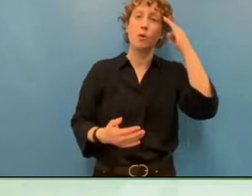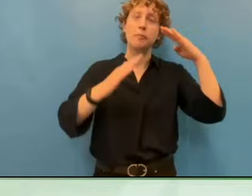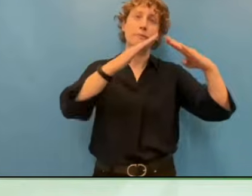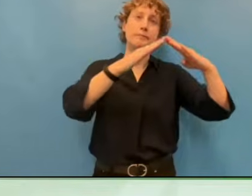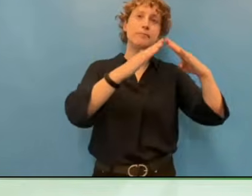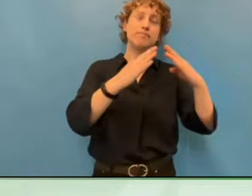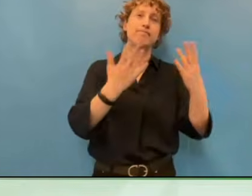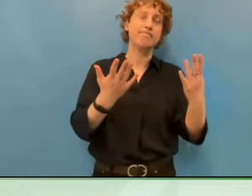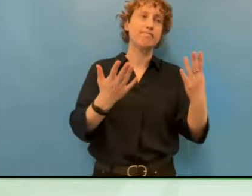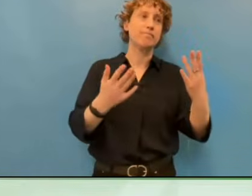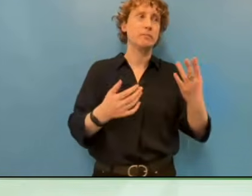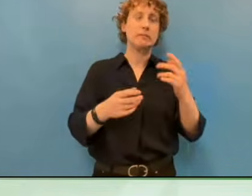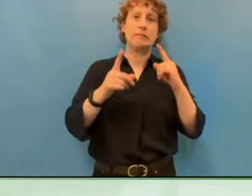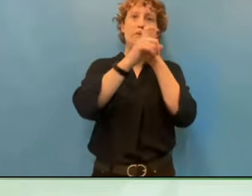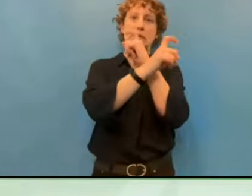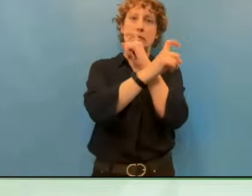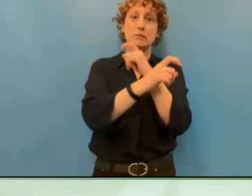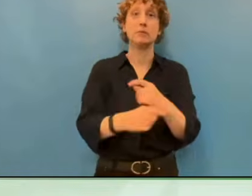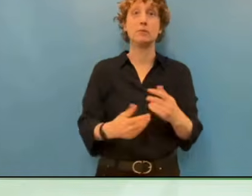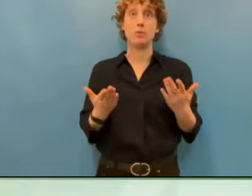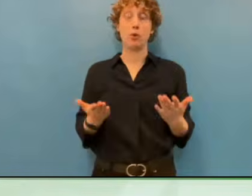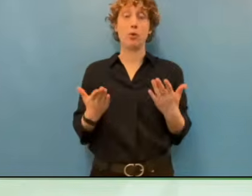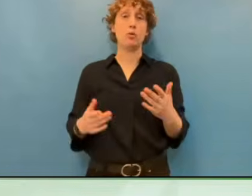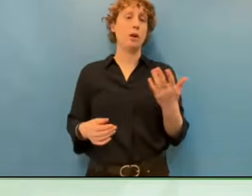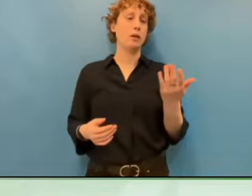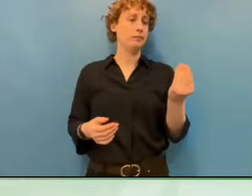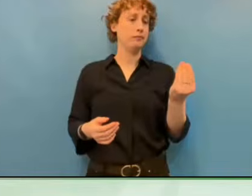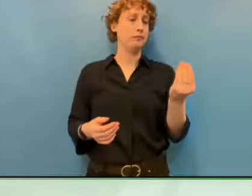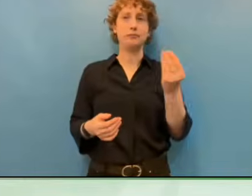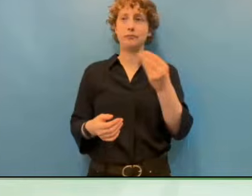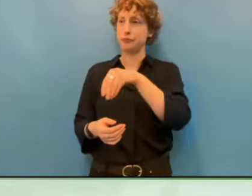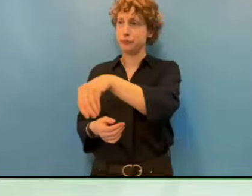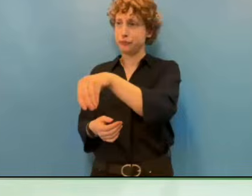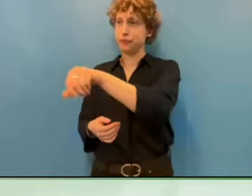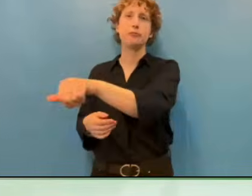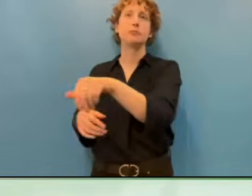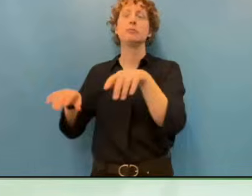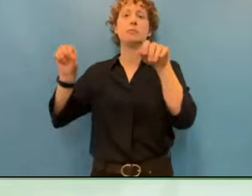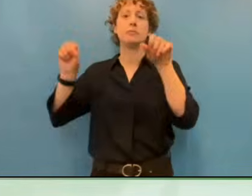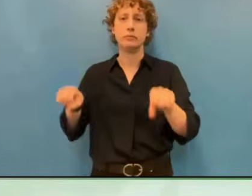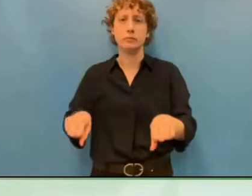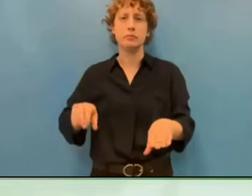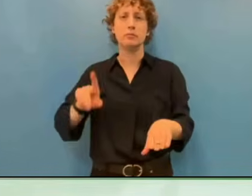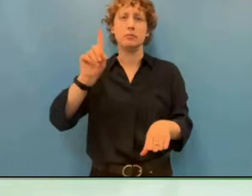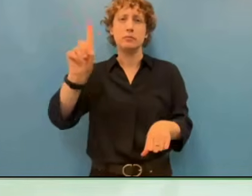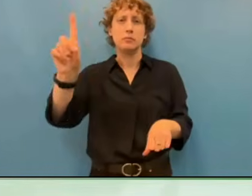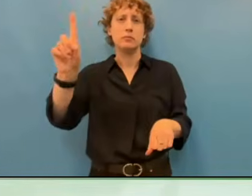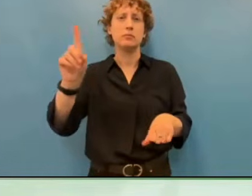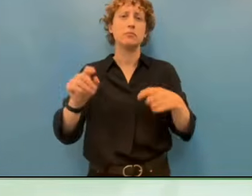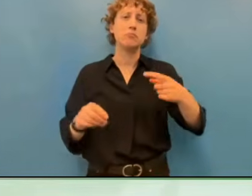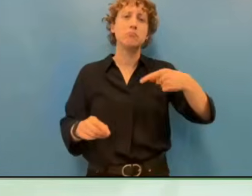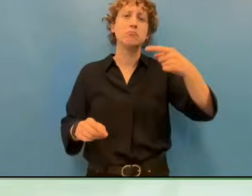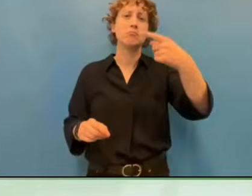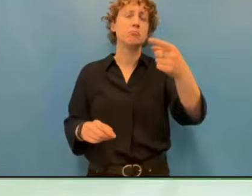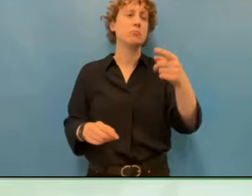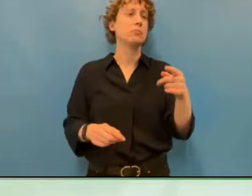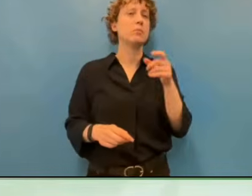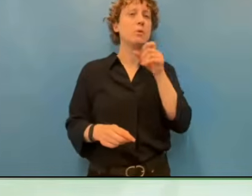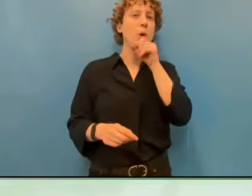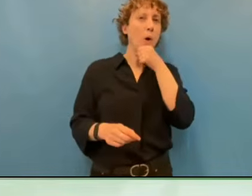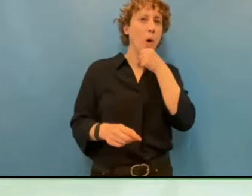well positioned. But people sometimes feel untrusted. They feel like, oh, well, there is some fishy. I would like really to